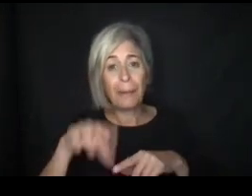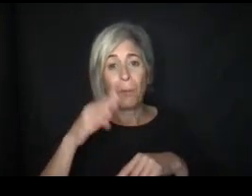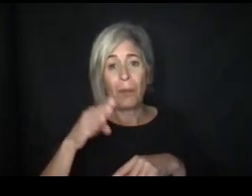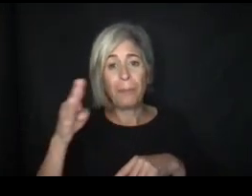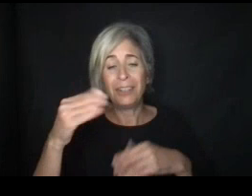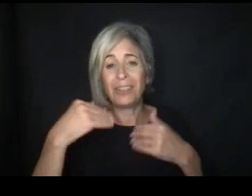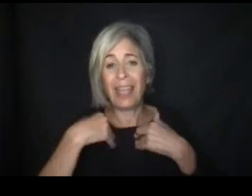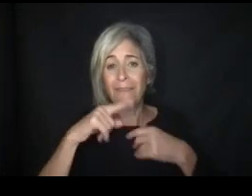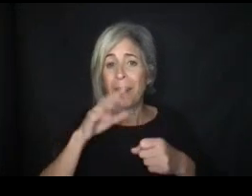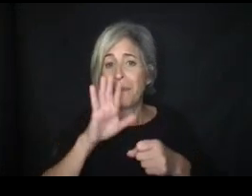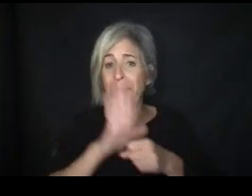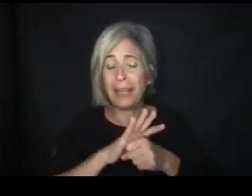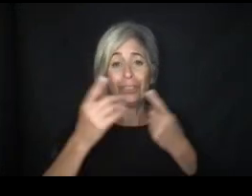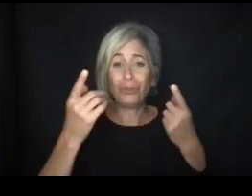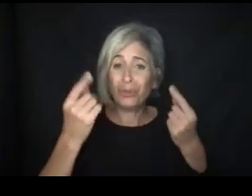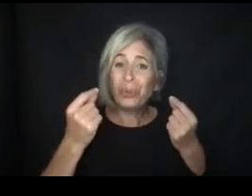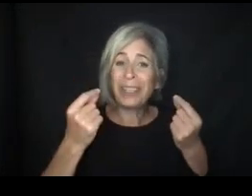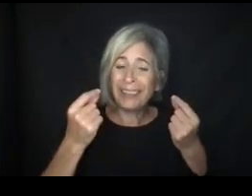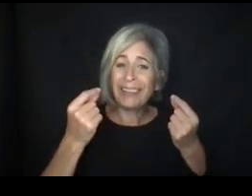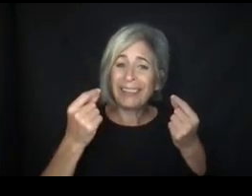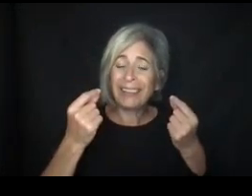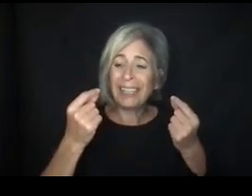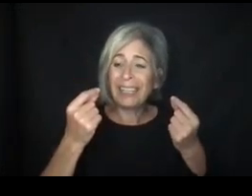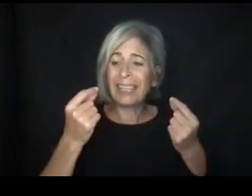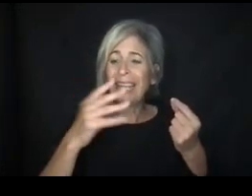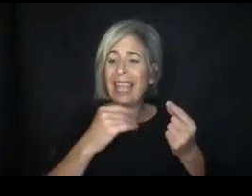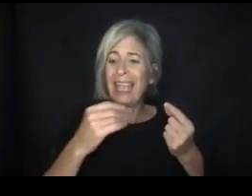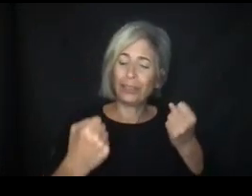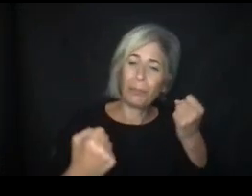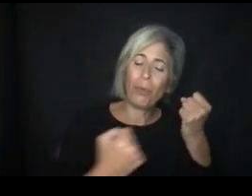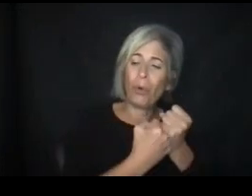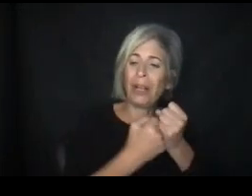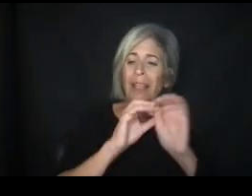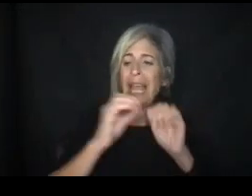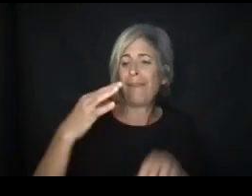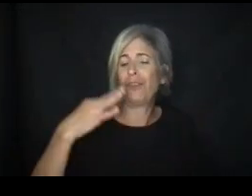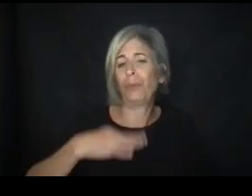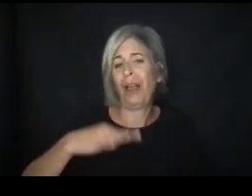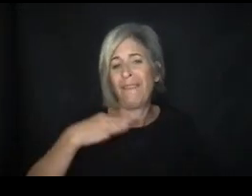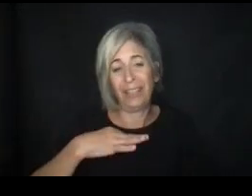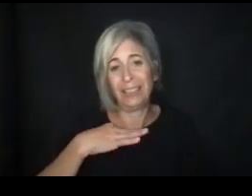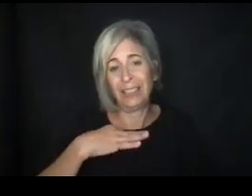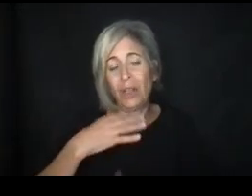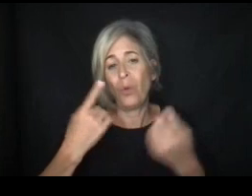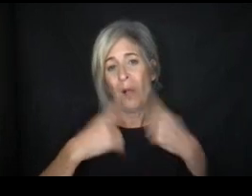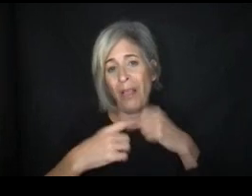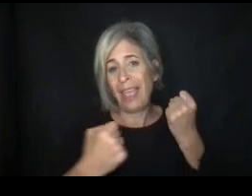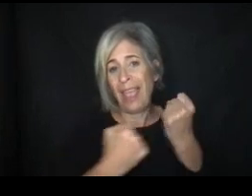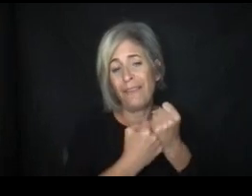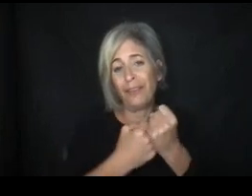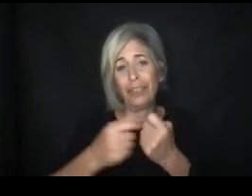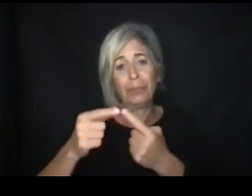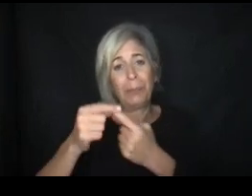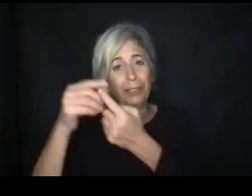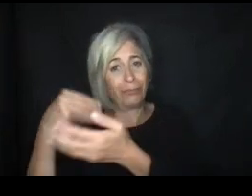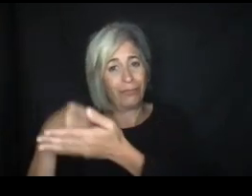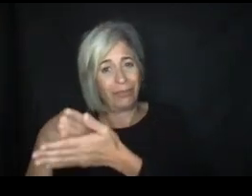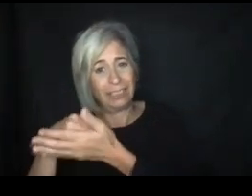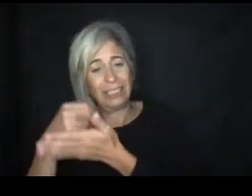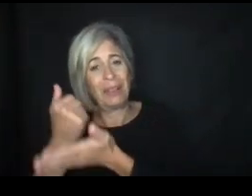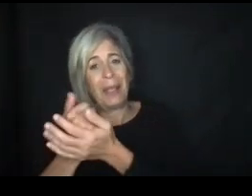have committed to doing and standing by the nonprofits as they advocate for special funds to help